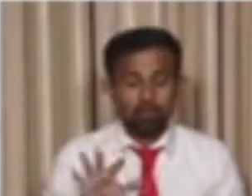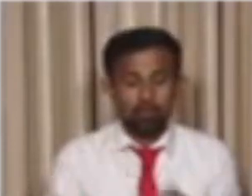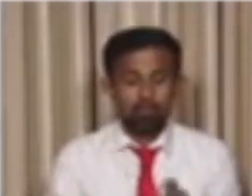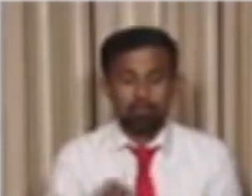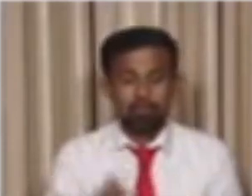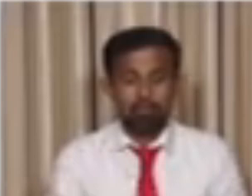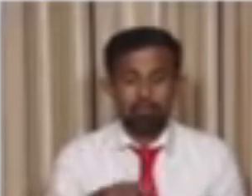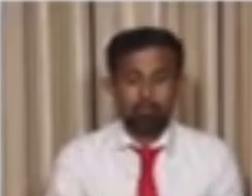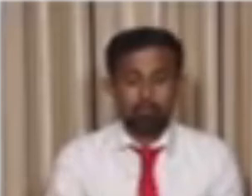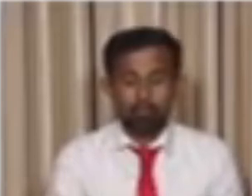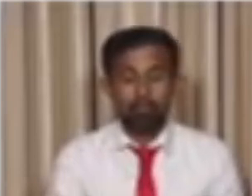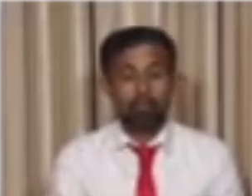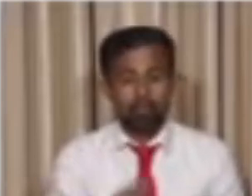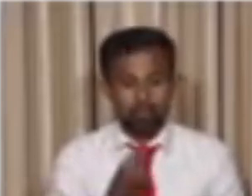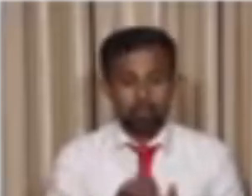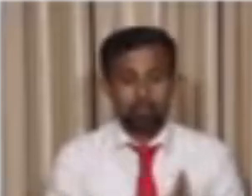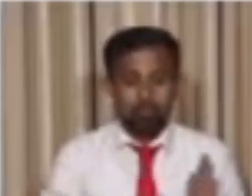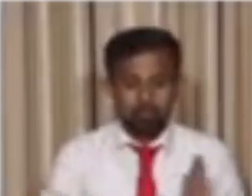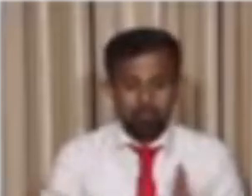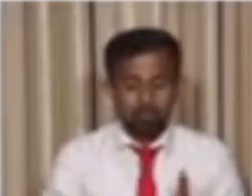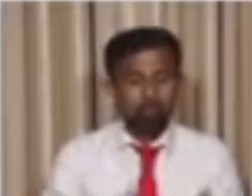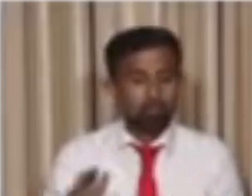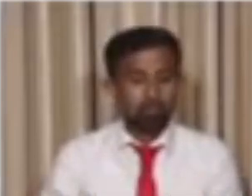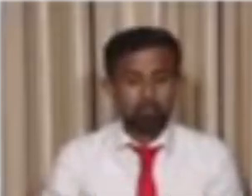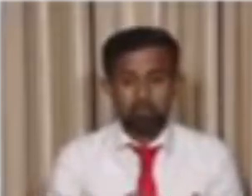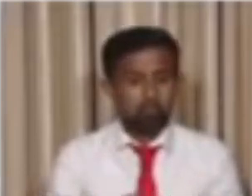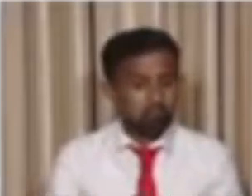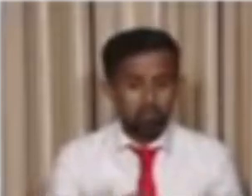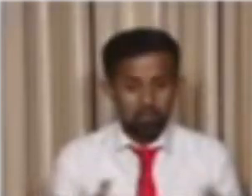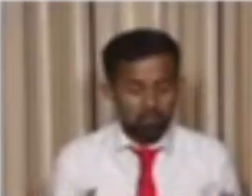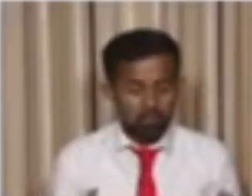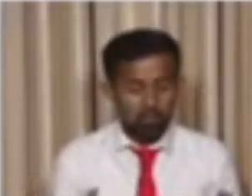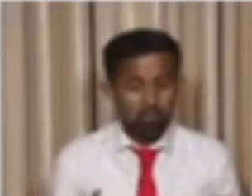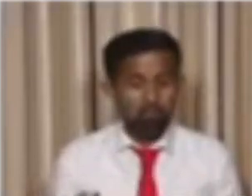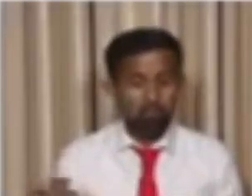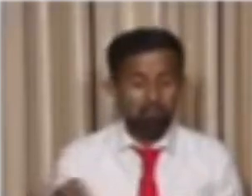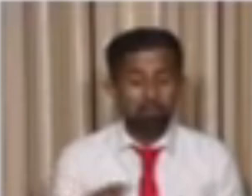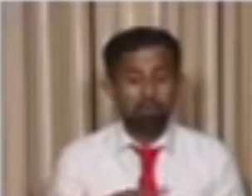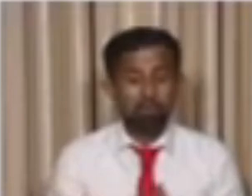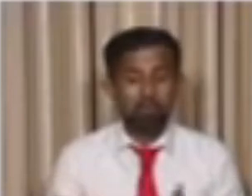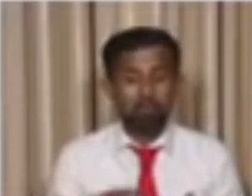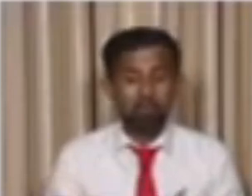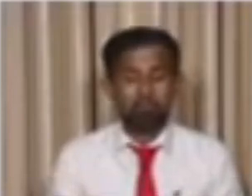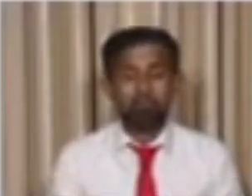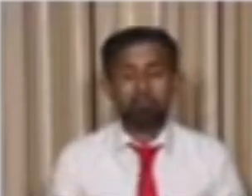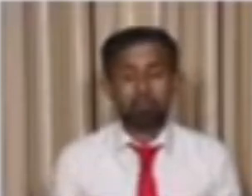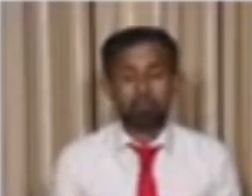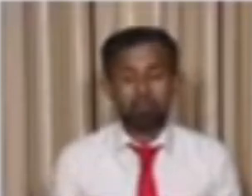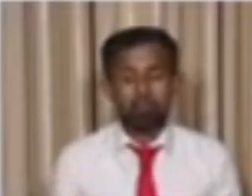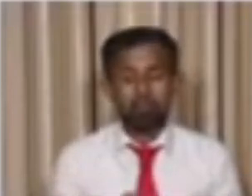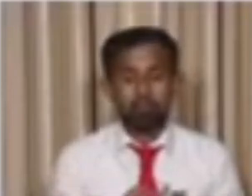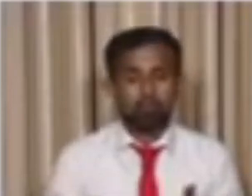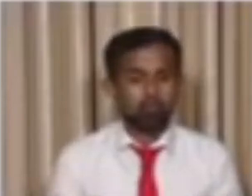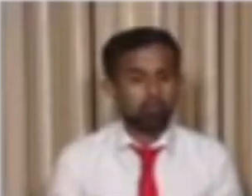is, those very same people who accuse us of betraying the upcountry Tamils for supporting the India-Pakistani Act No. 3